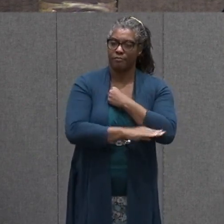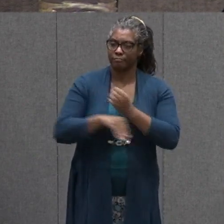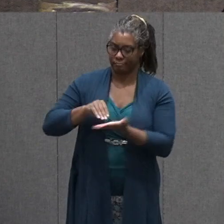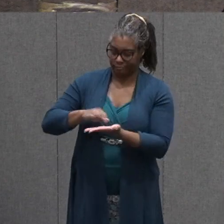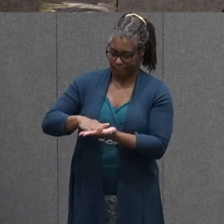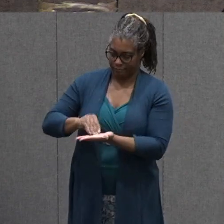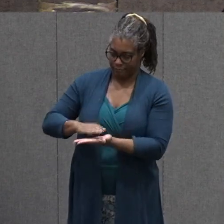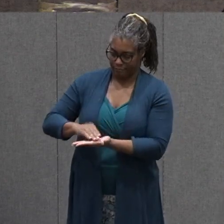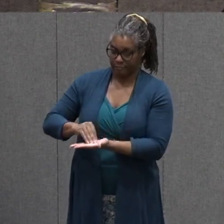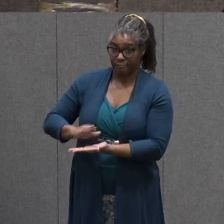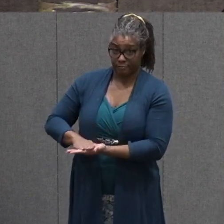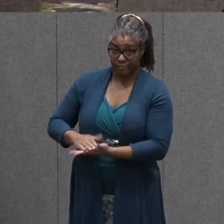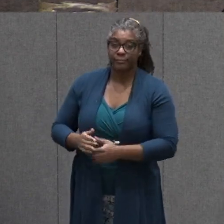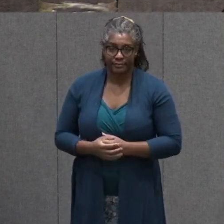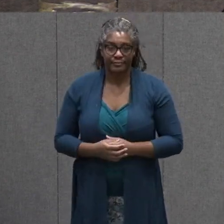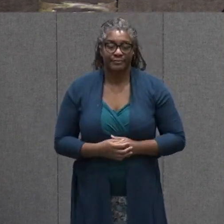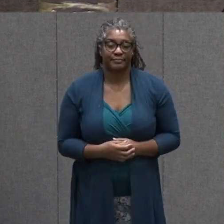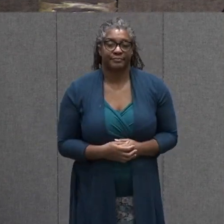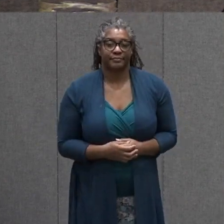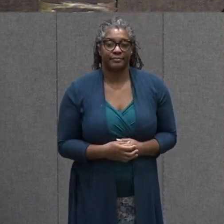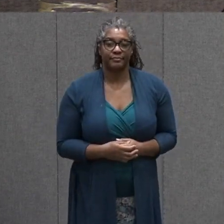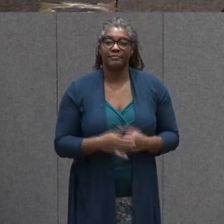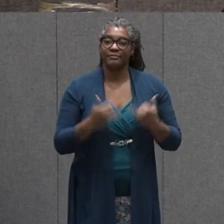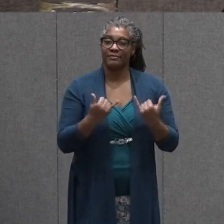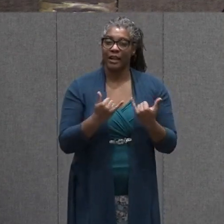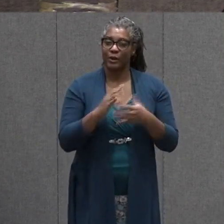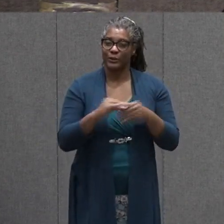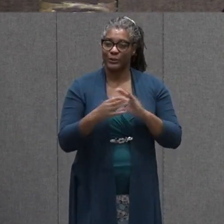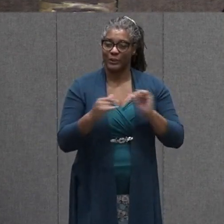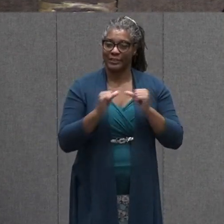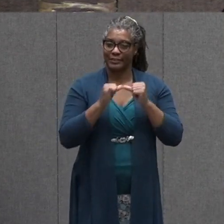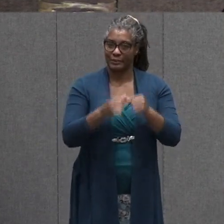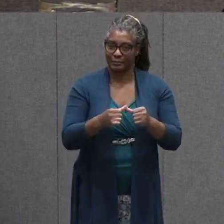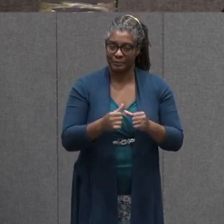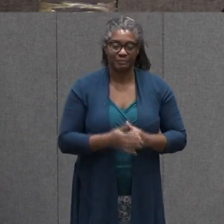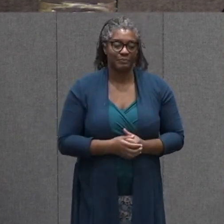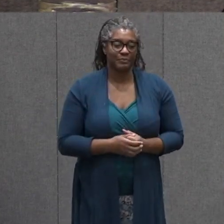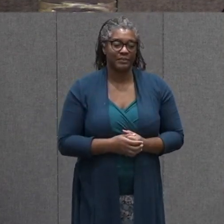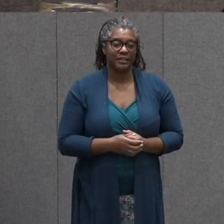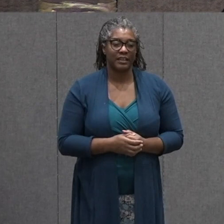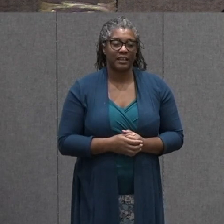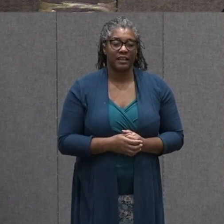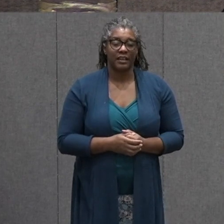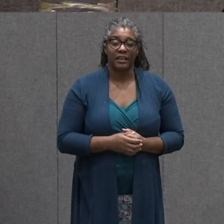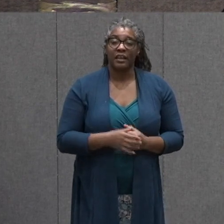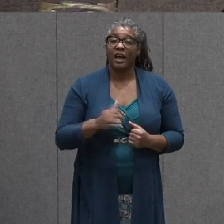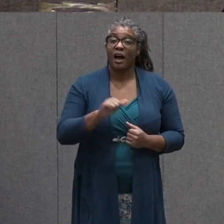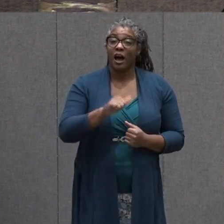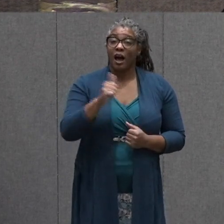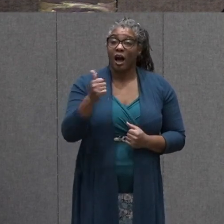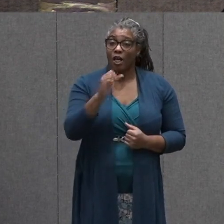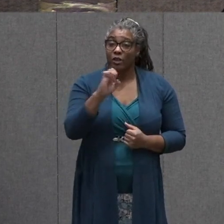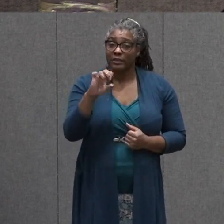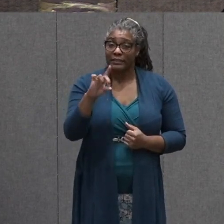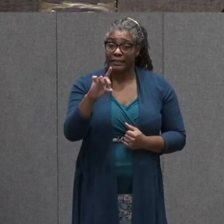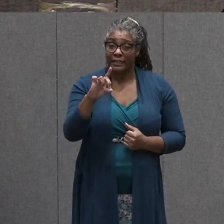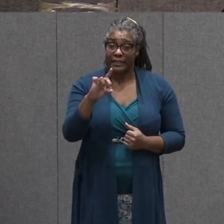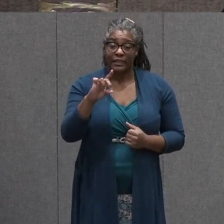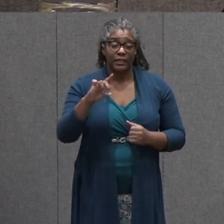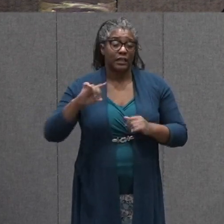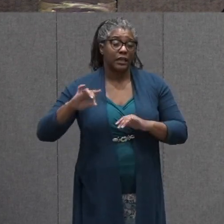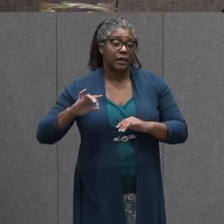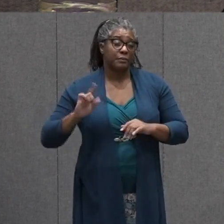And I do see another part in the middle of my word, I-N. I see those letters together often, and it always makes in. Let's go ahead and underline